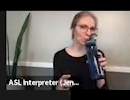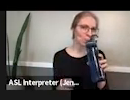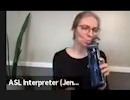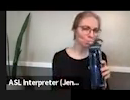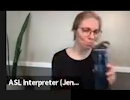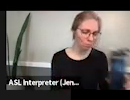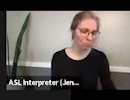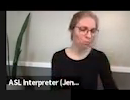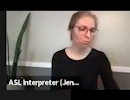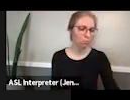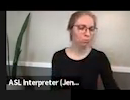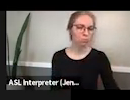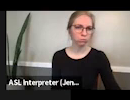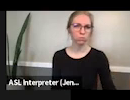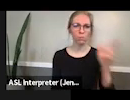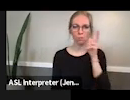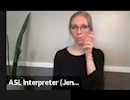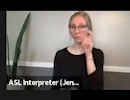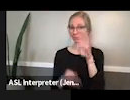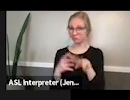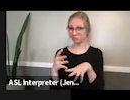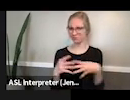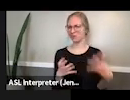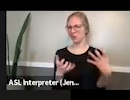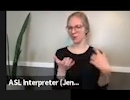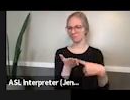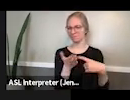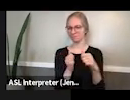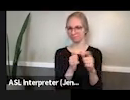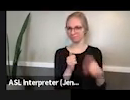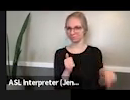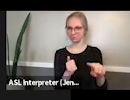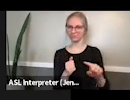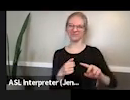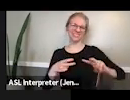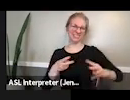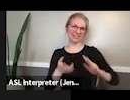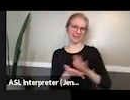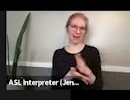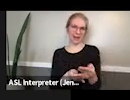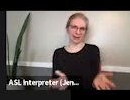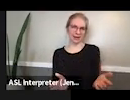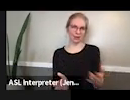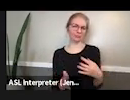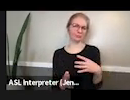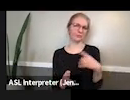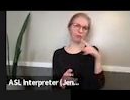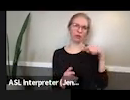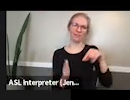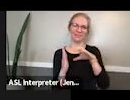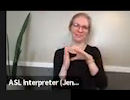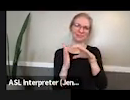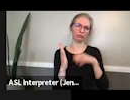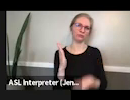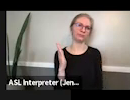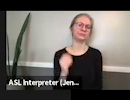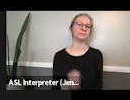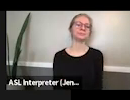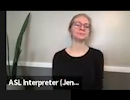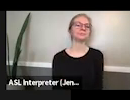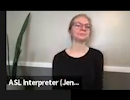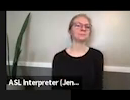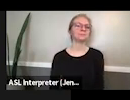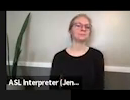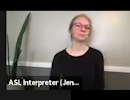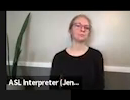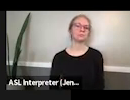this just a little bit with you. It's the second handout that I referenced for this section. It's basically